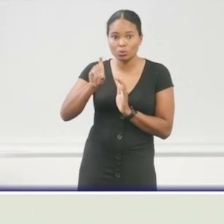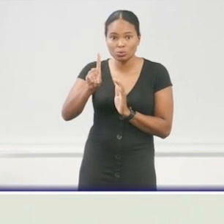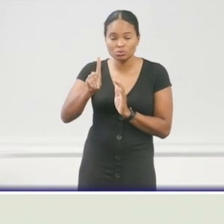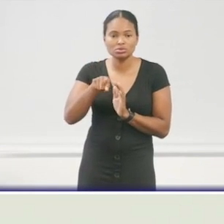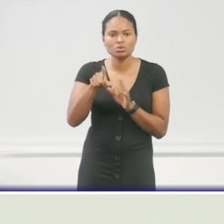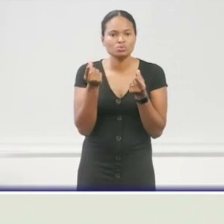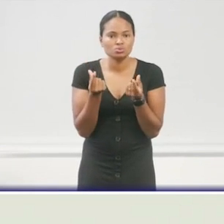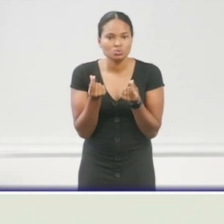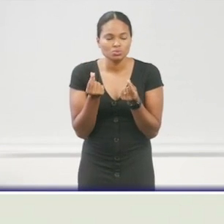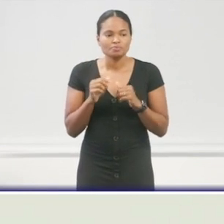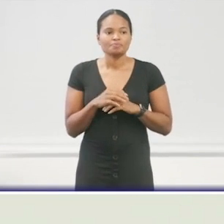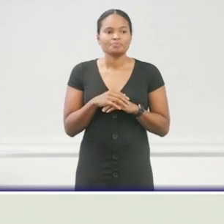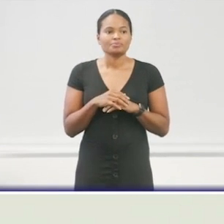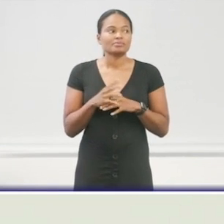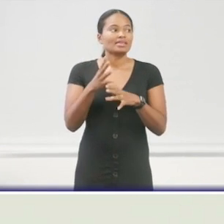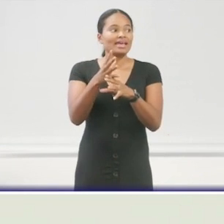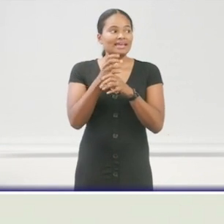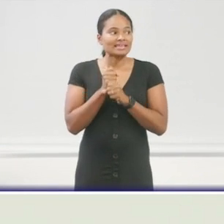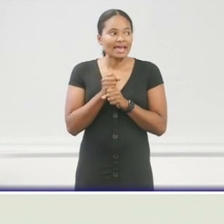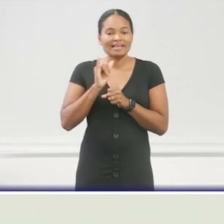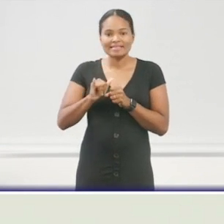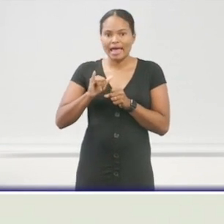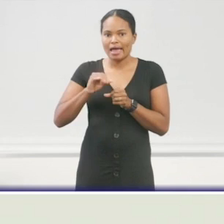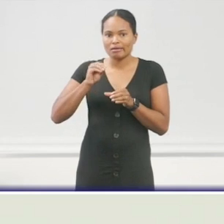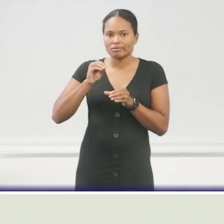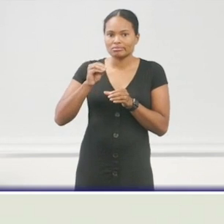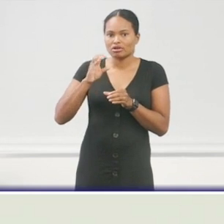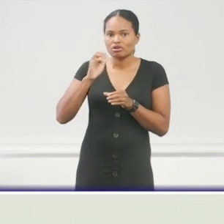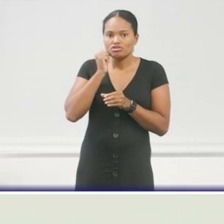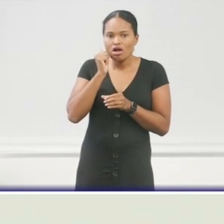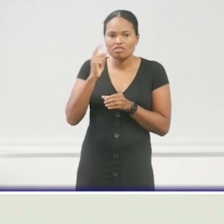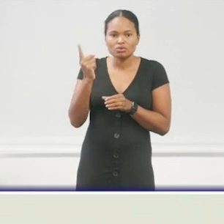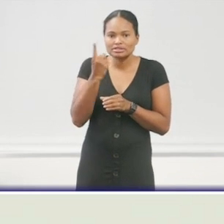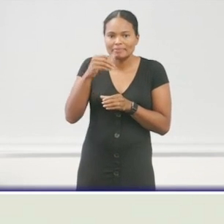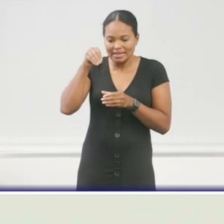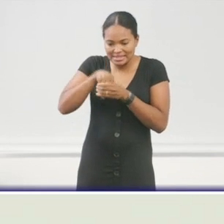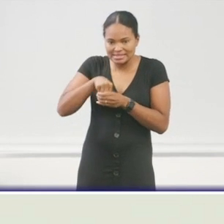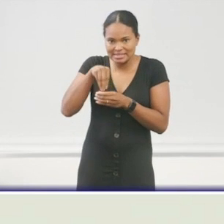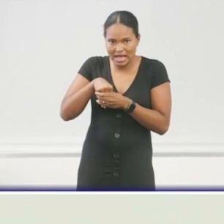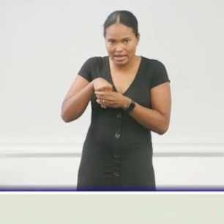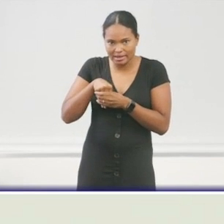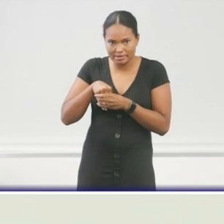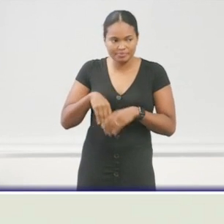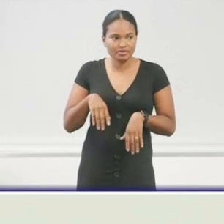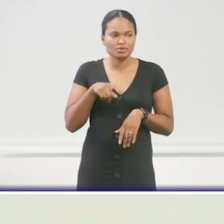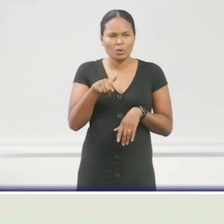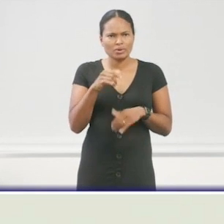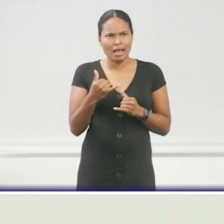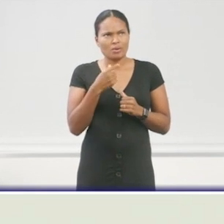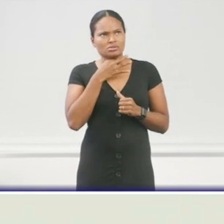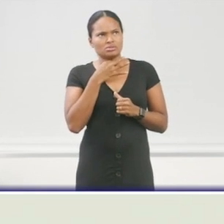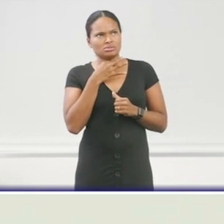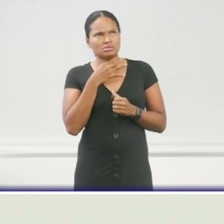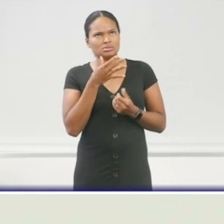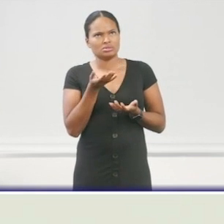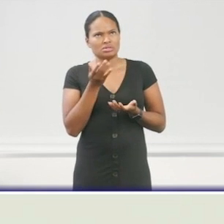want to get the absorbent in there. So you're going to ask me now, okay, well, this